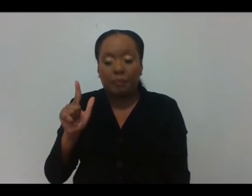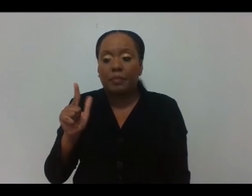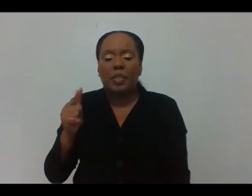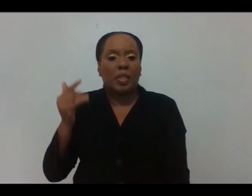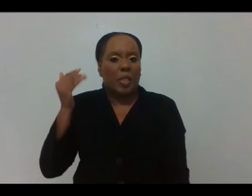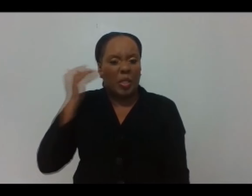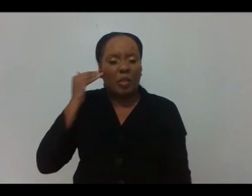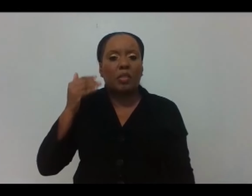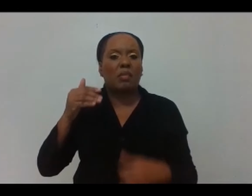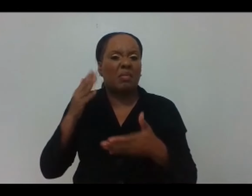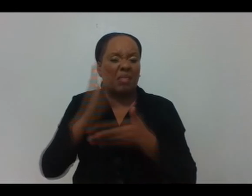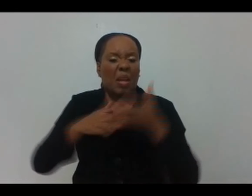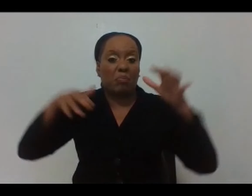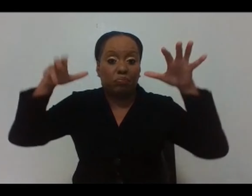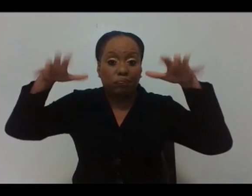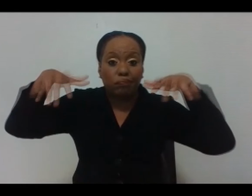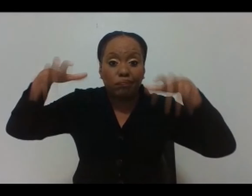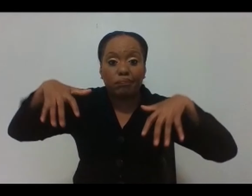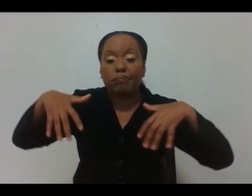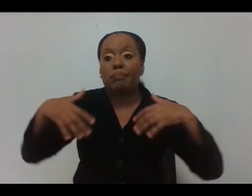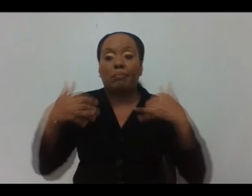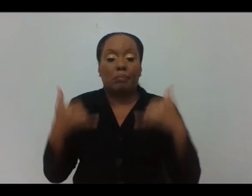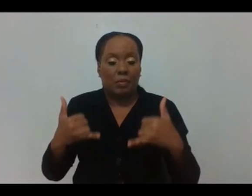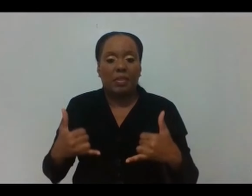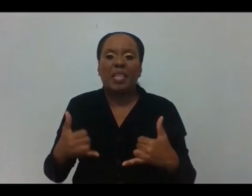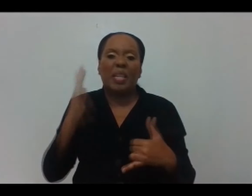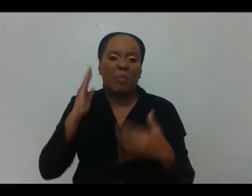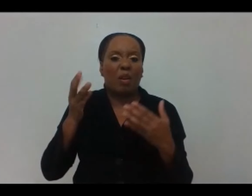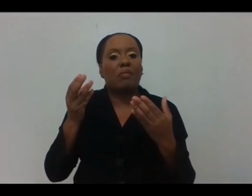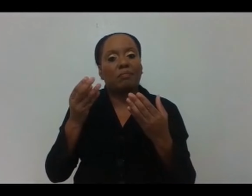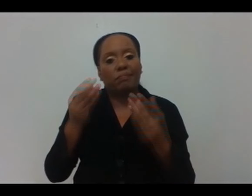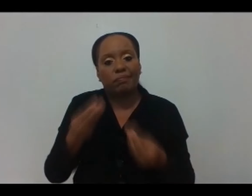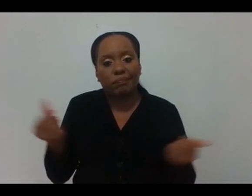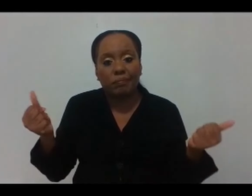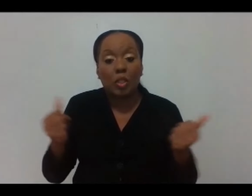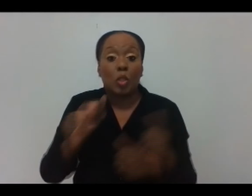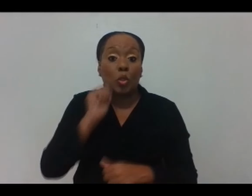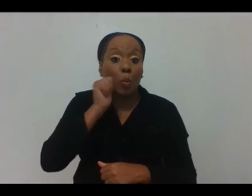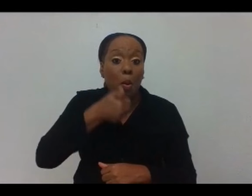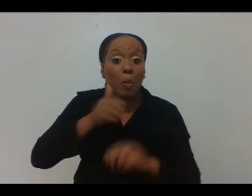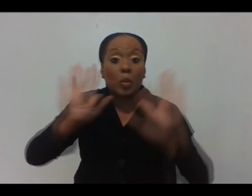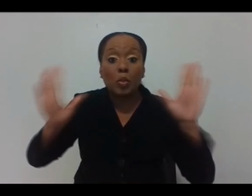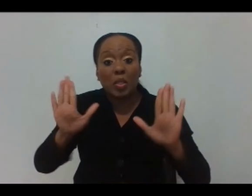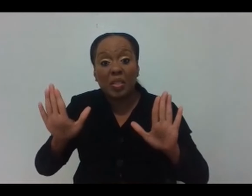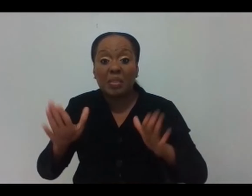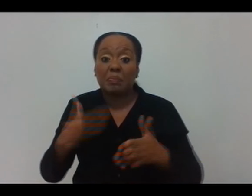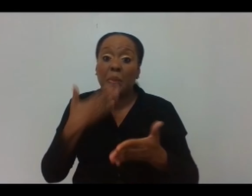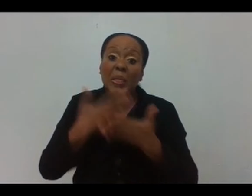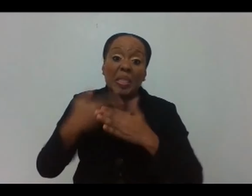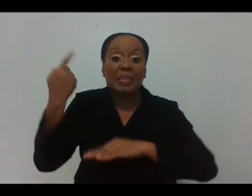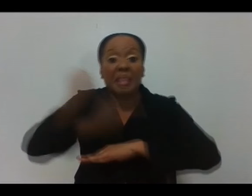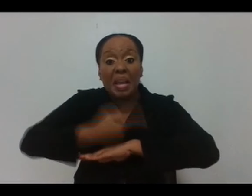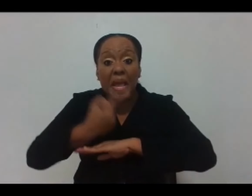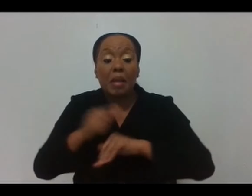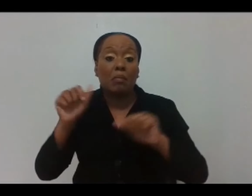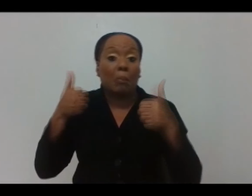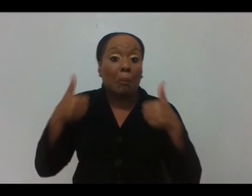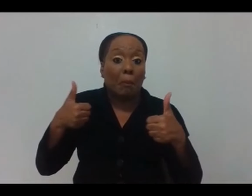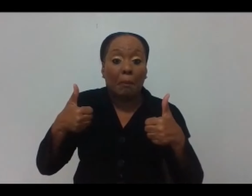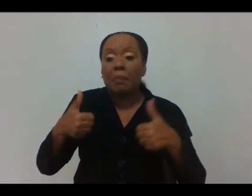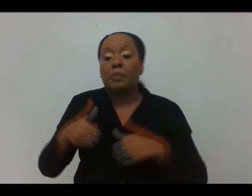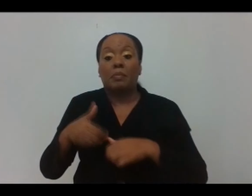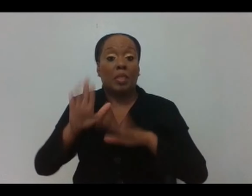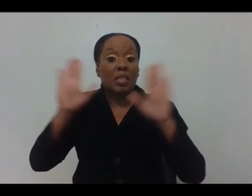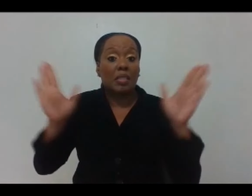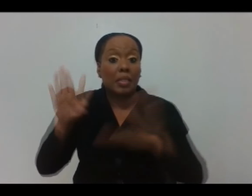showers coming in and out today. That will clear up into tonight. Sunday should be pretty good day, leading into early part of